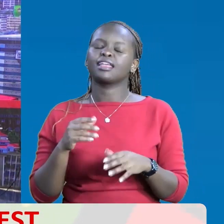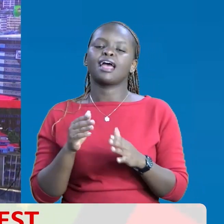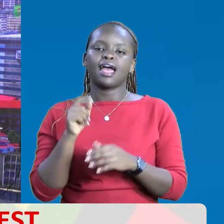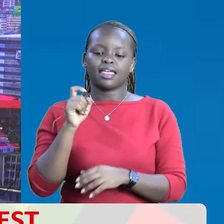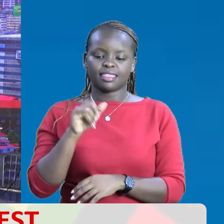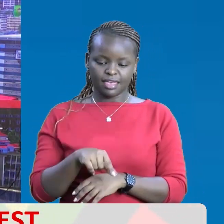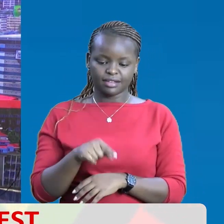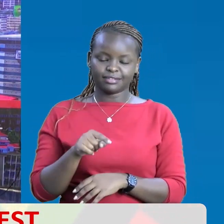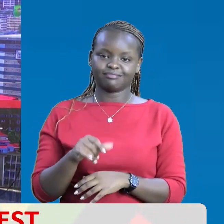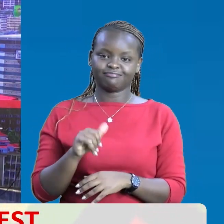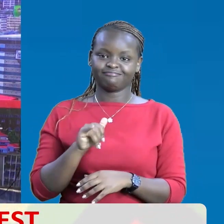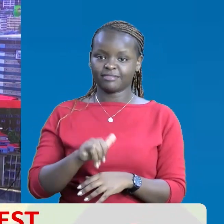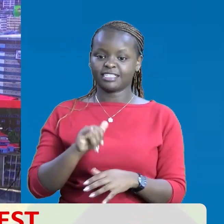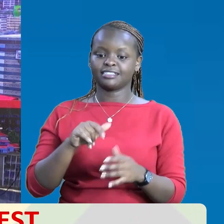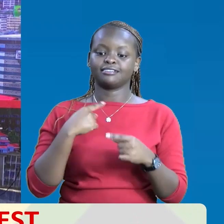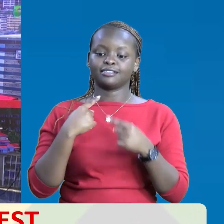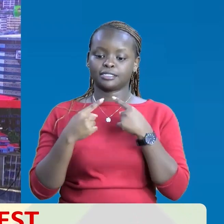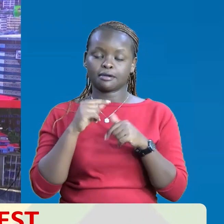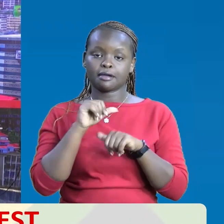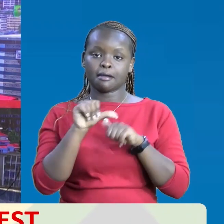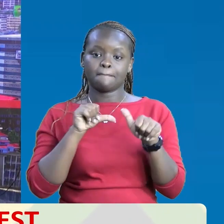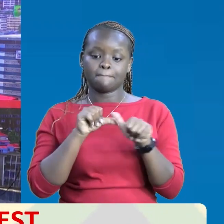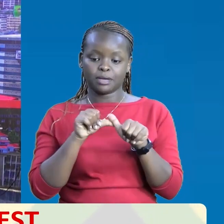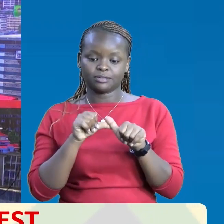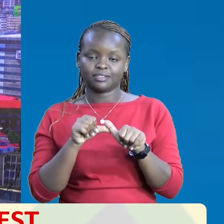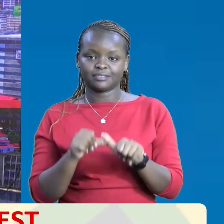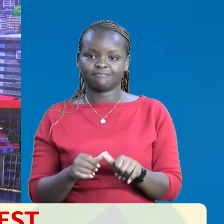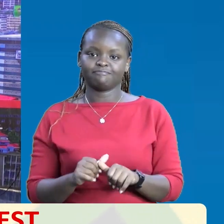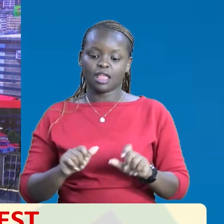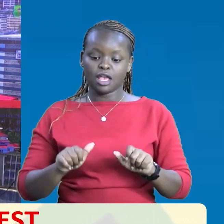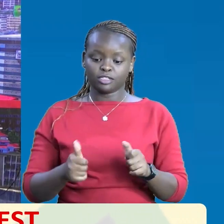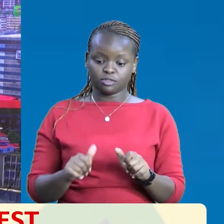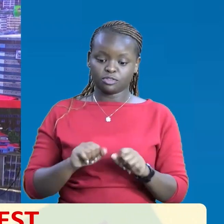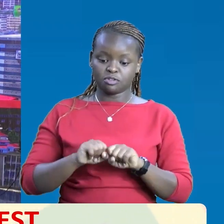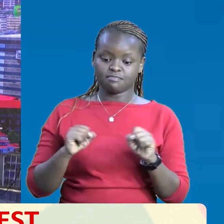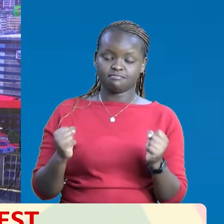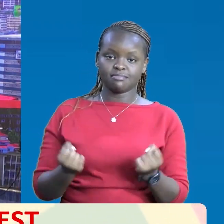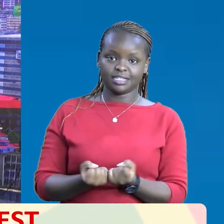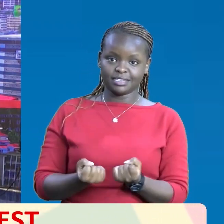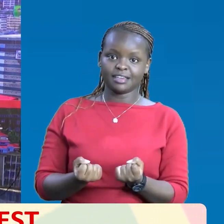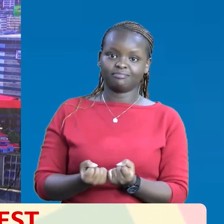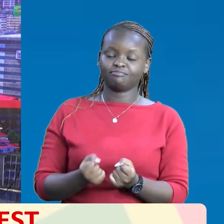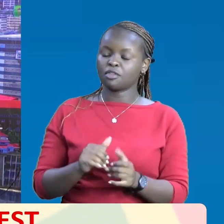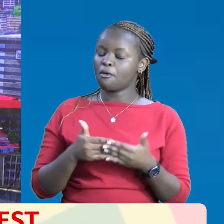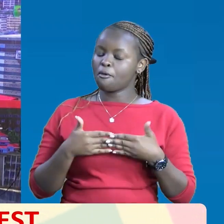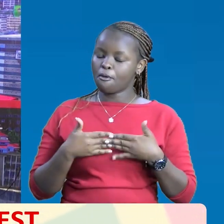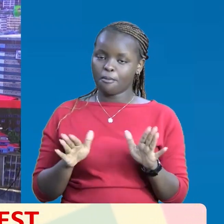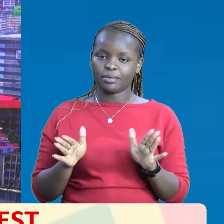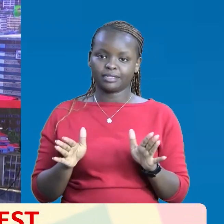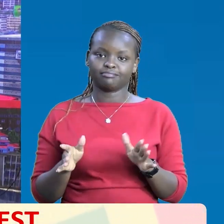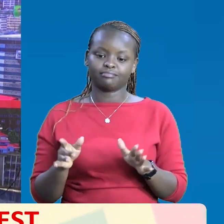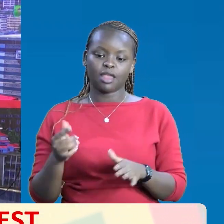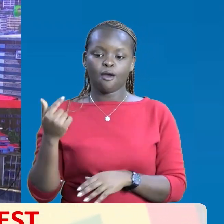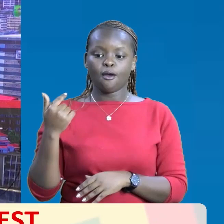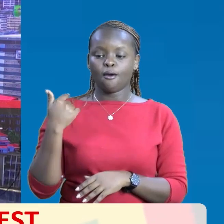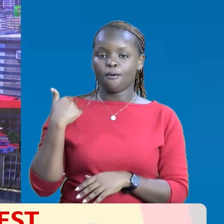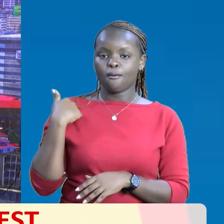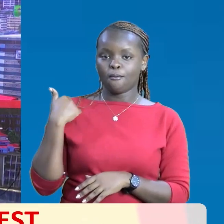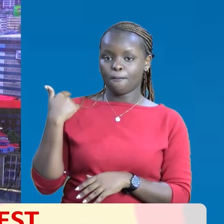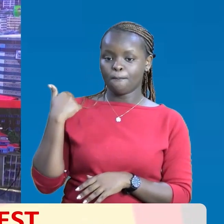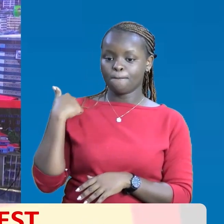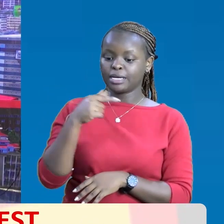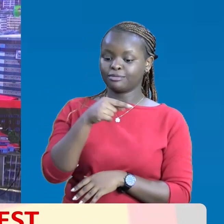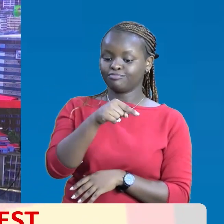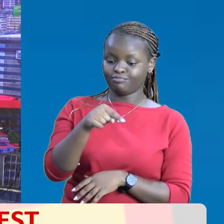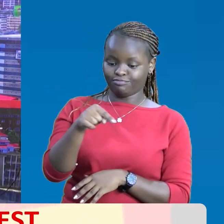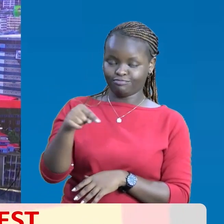us. Kumbuka KHENDI kwambia our channels of communication are officially open. Pale ndani ya WhatsApp 0241980384 unatupata